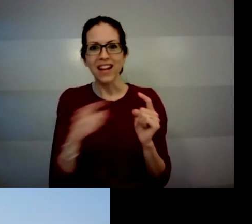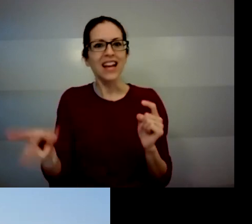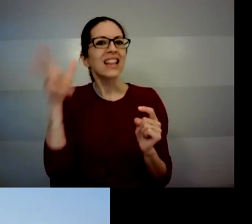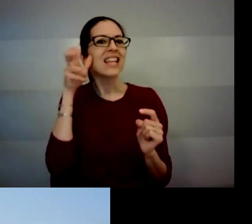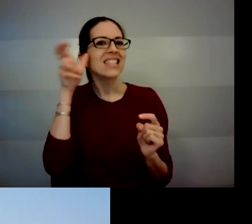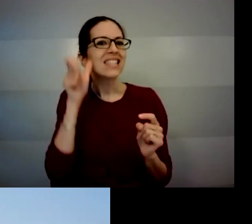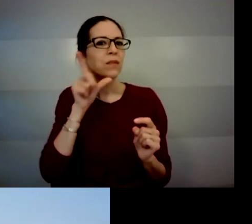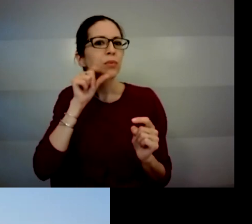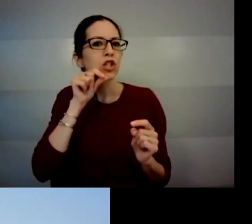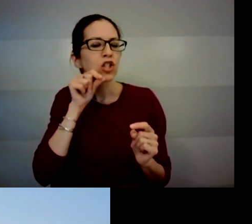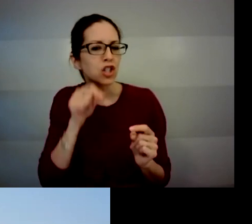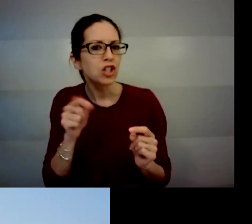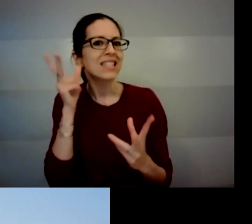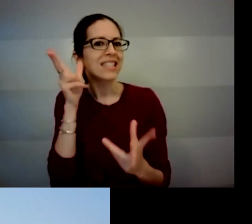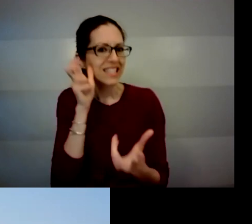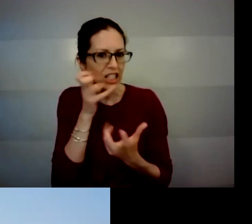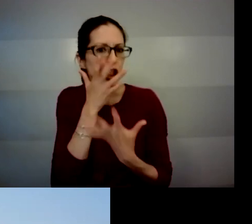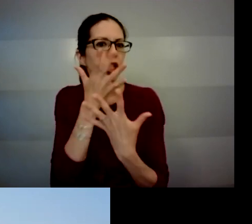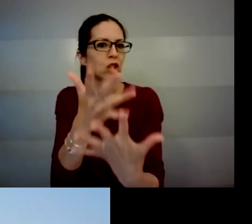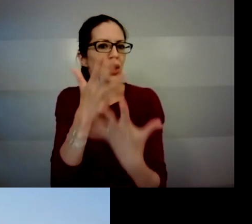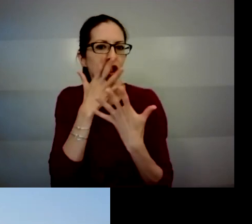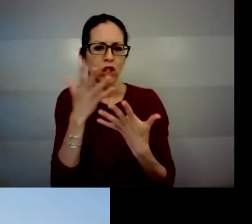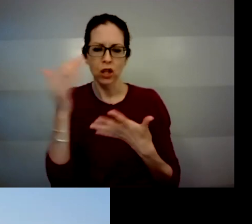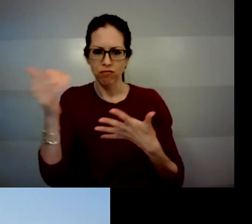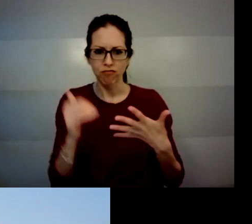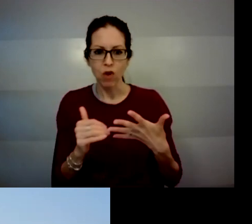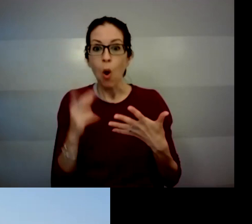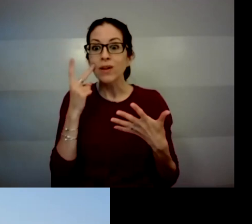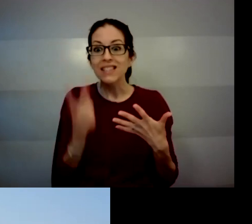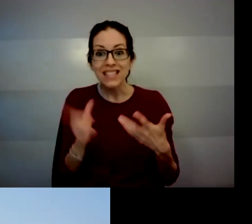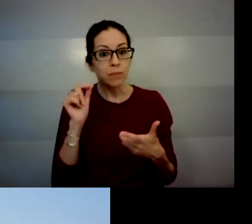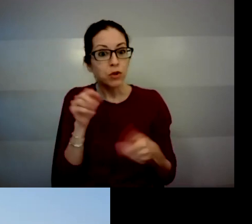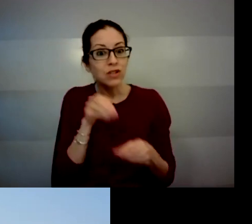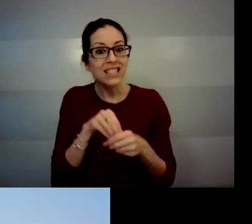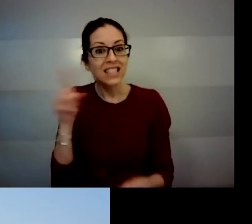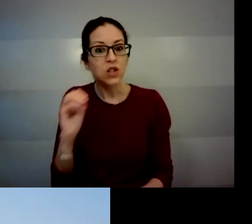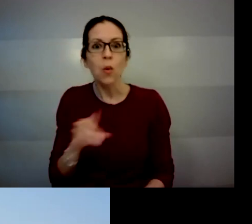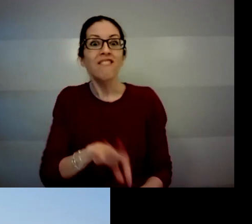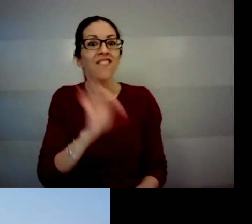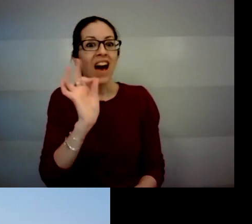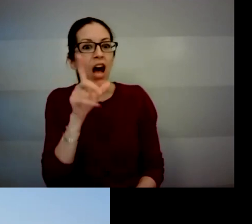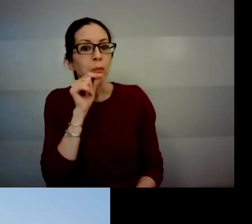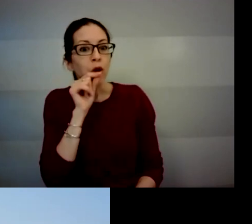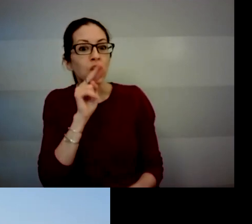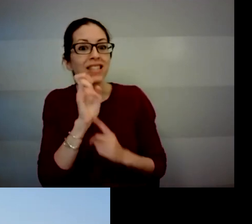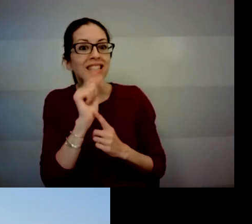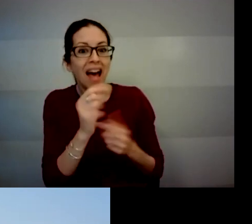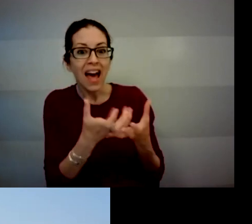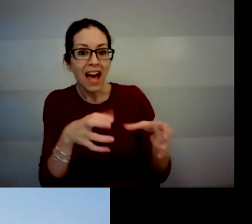birds singing or calling, followed closely by seeing birds at zoos or even finding a bird's nest. That's so great.